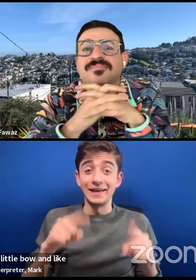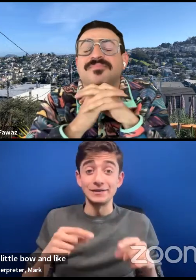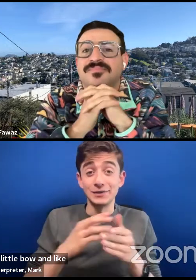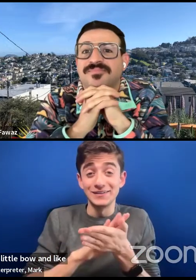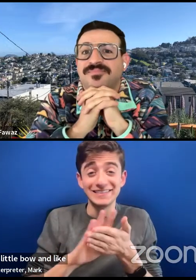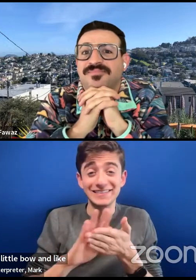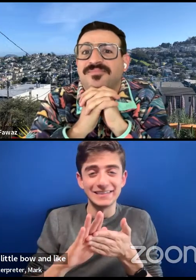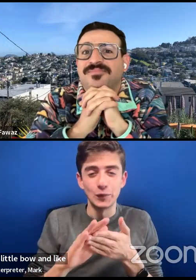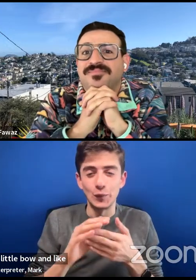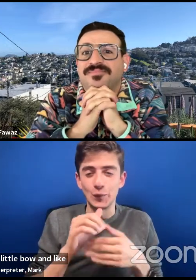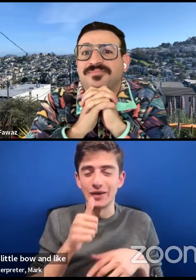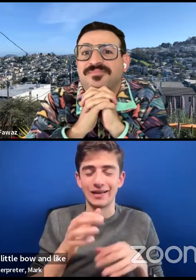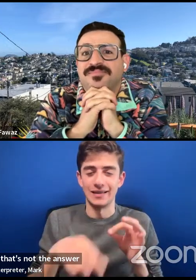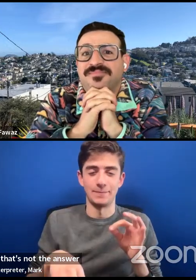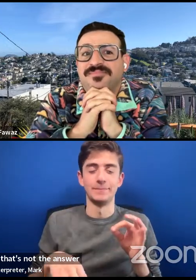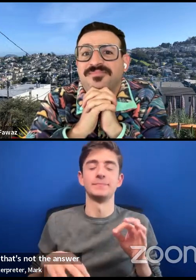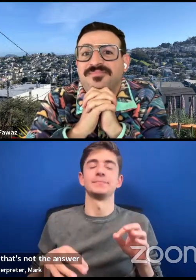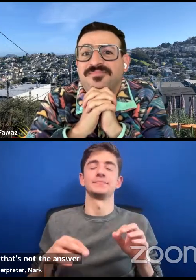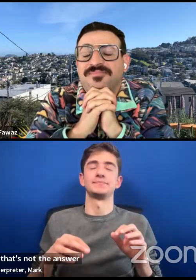that's the problem. So I think we're not good at